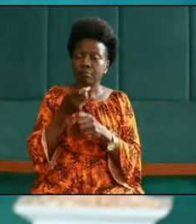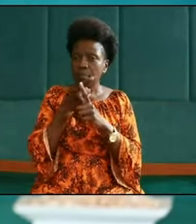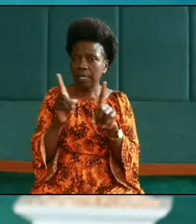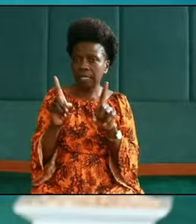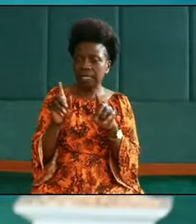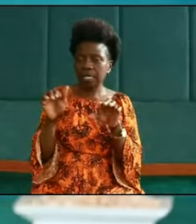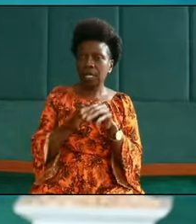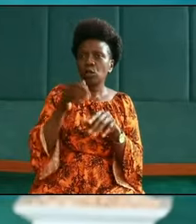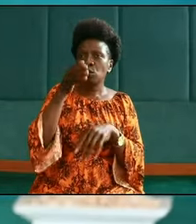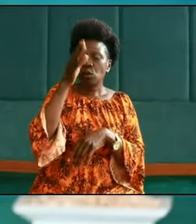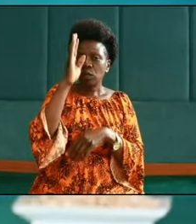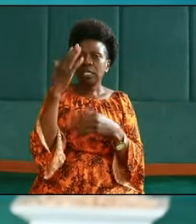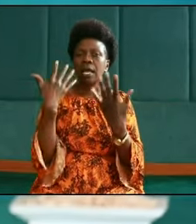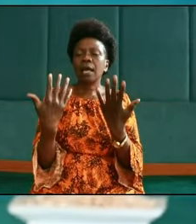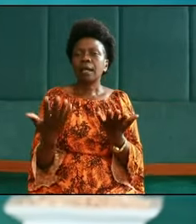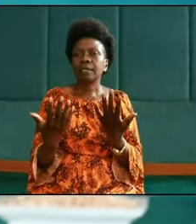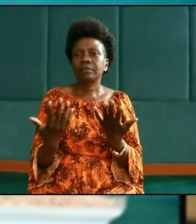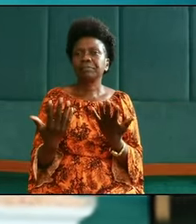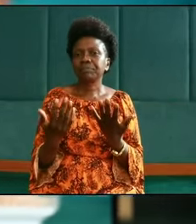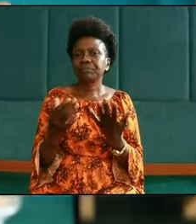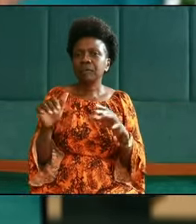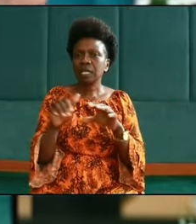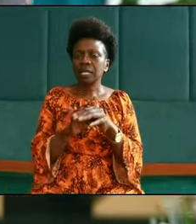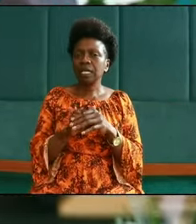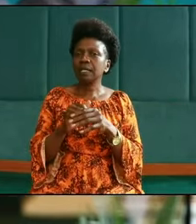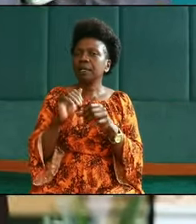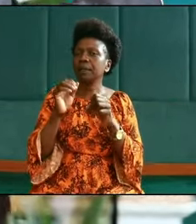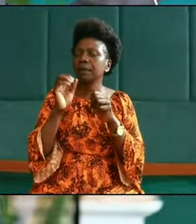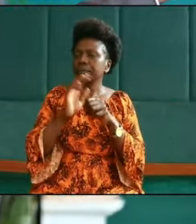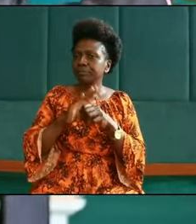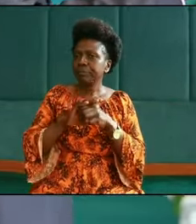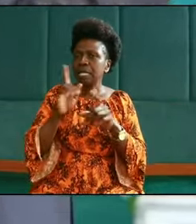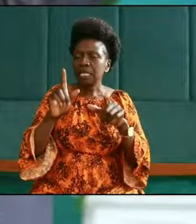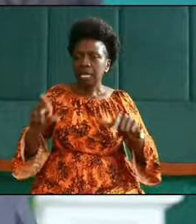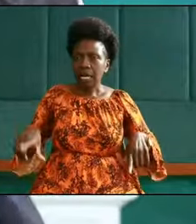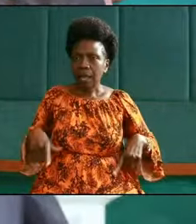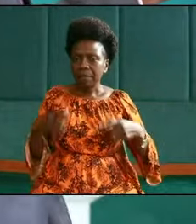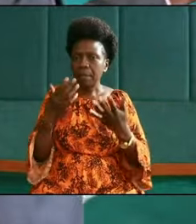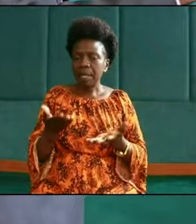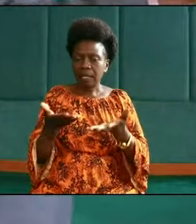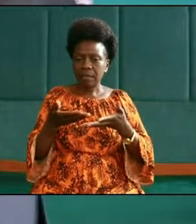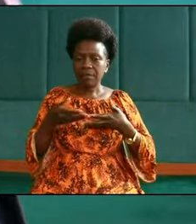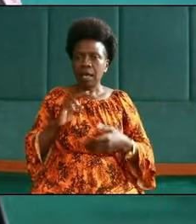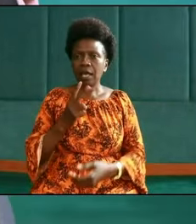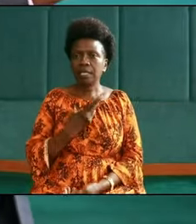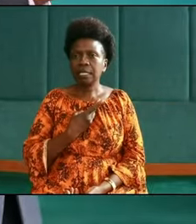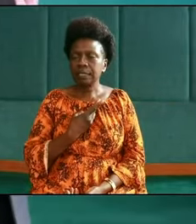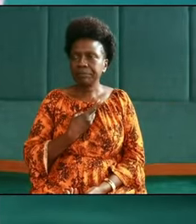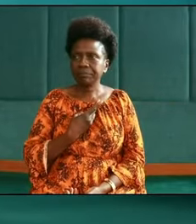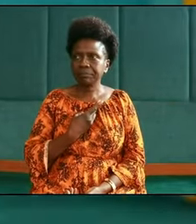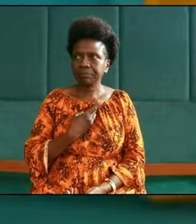But in God's hands, as much as this life may give us a